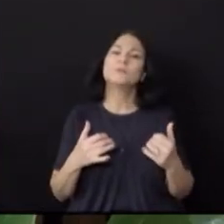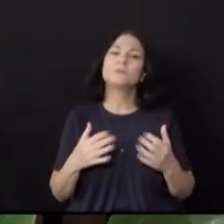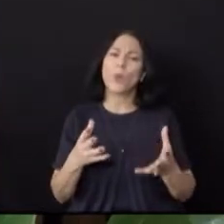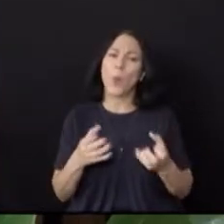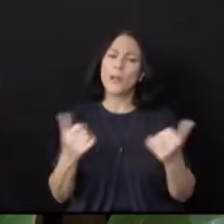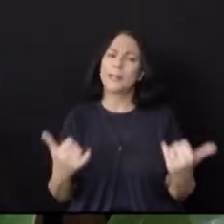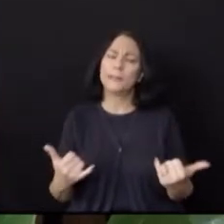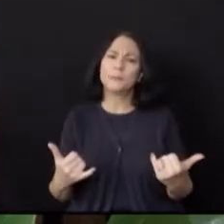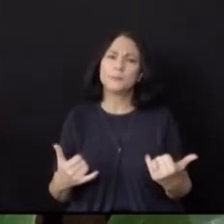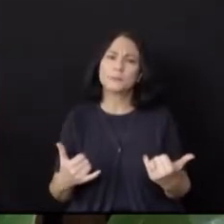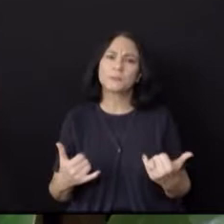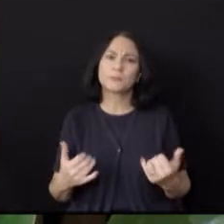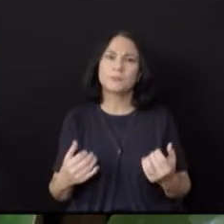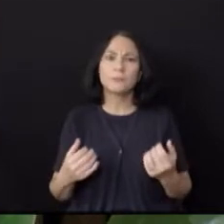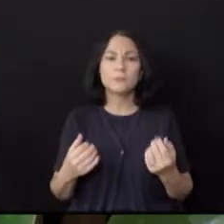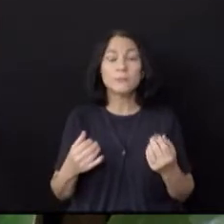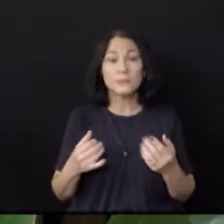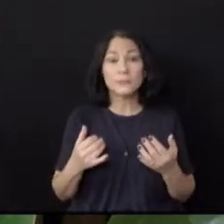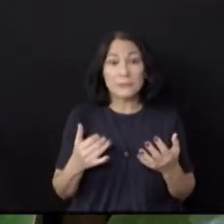from us,